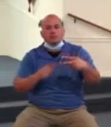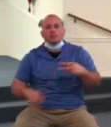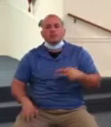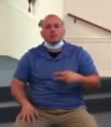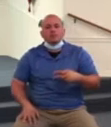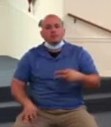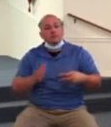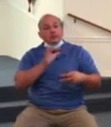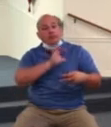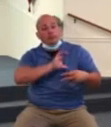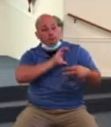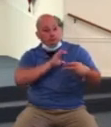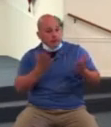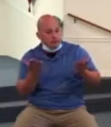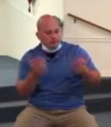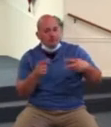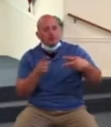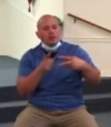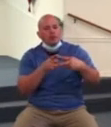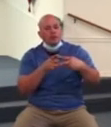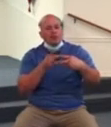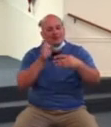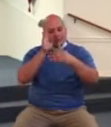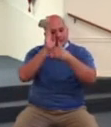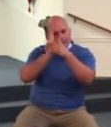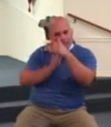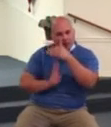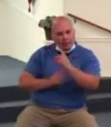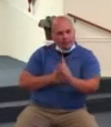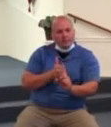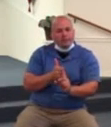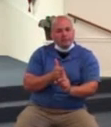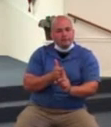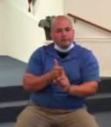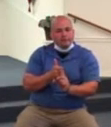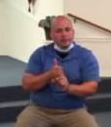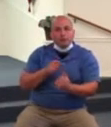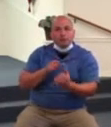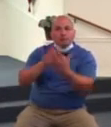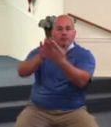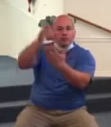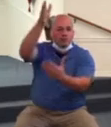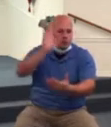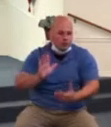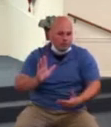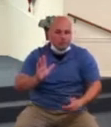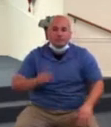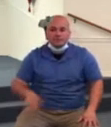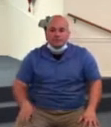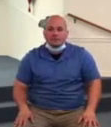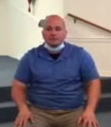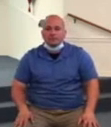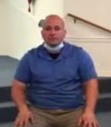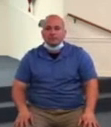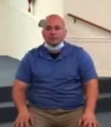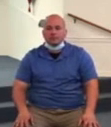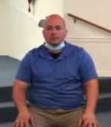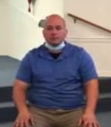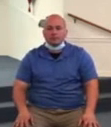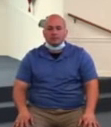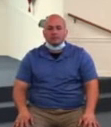all humble themselves before God. They all humble themselves before